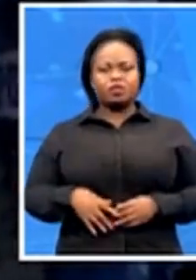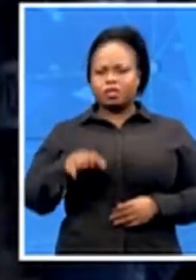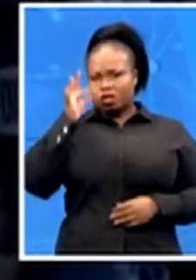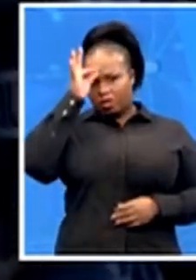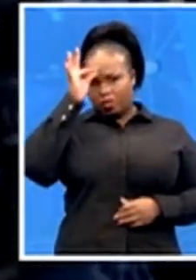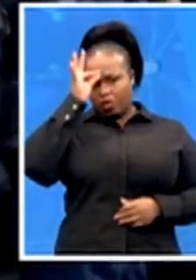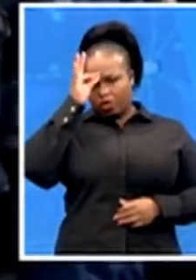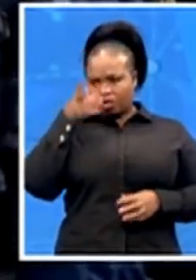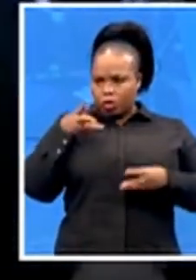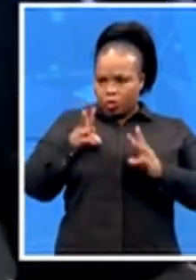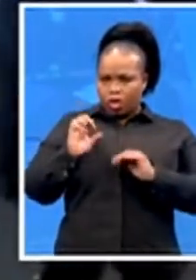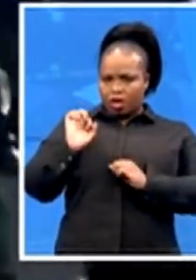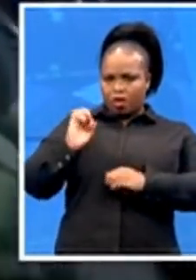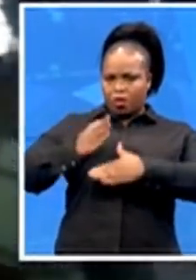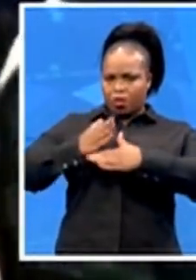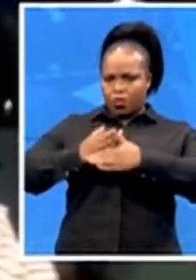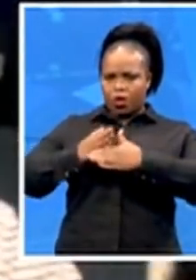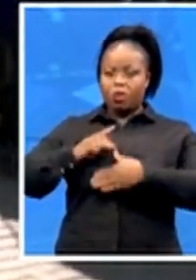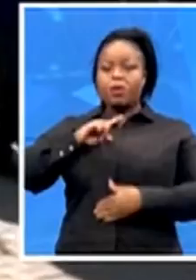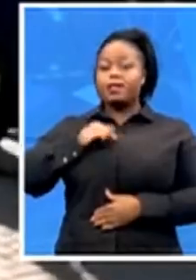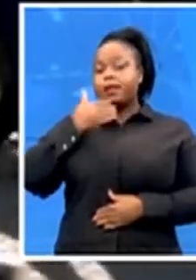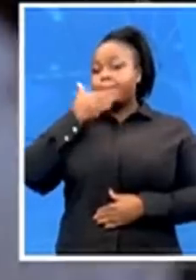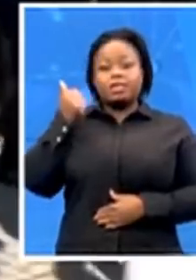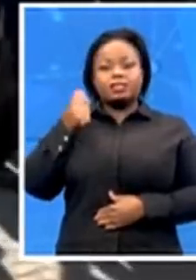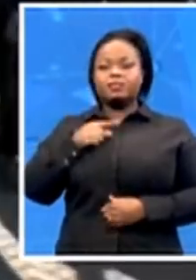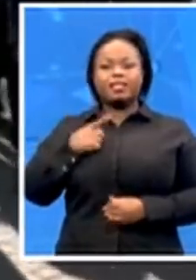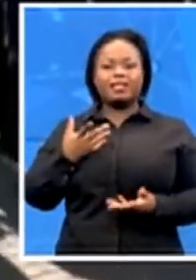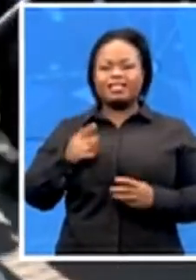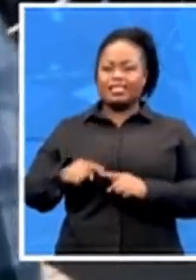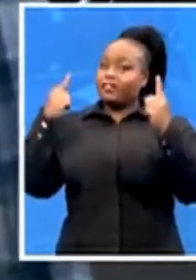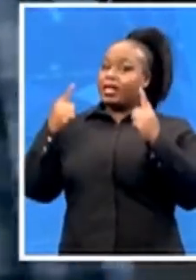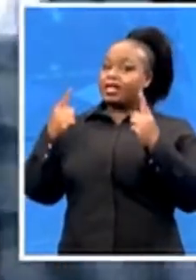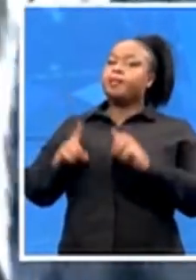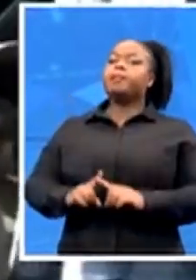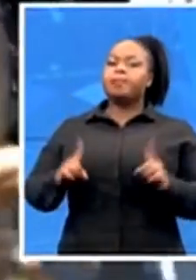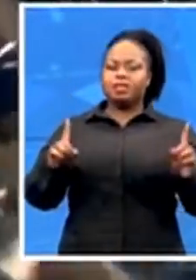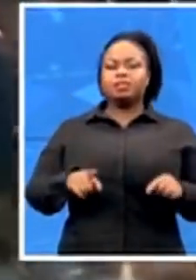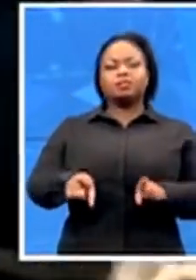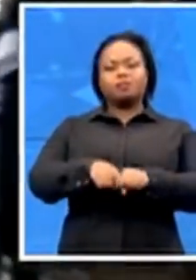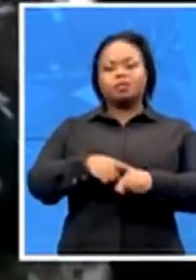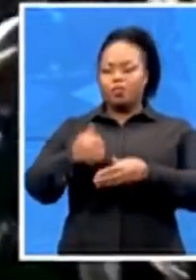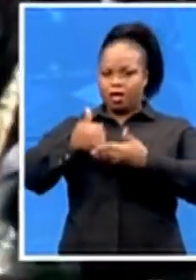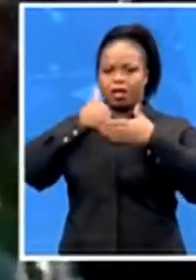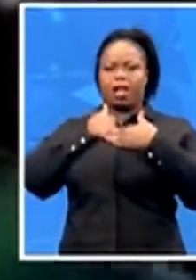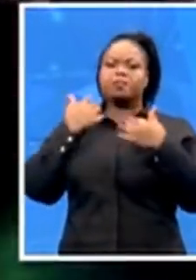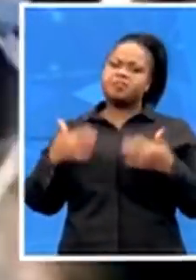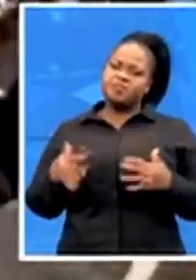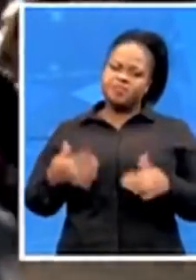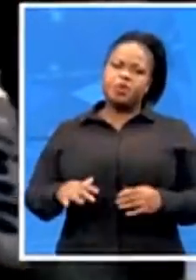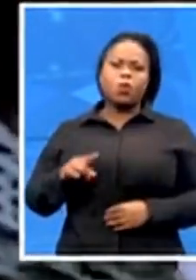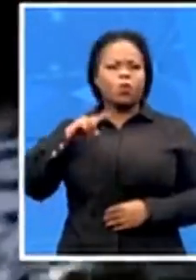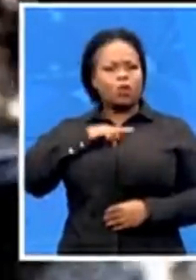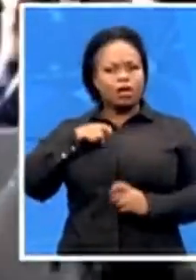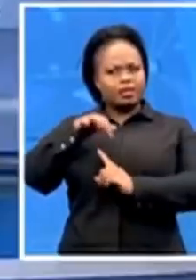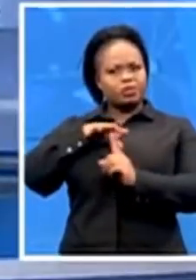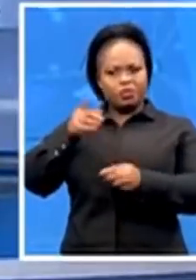one that we're not used to, but it was one that was very useful given the situation that they were confronted with. Now, Mr. Masuku,